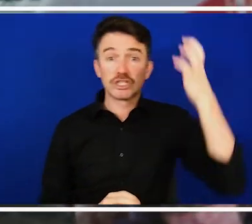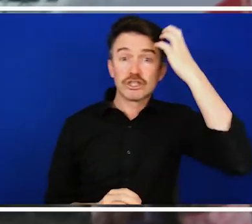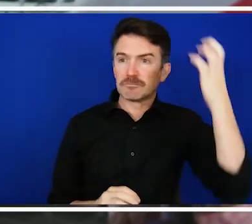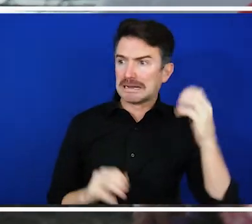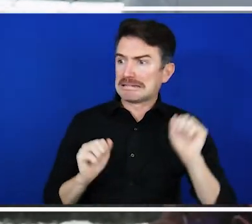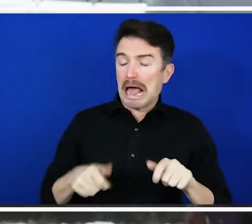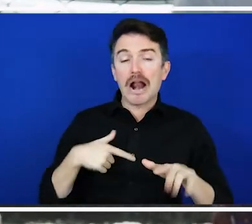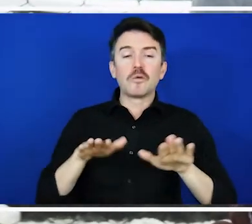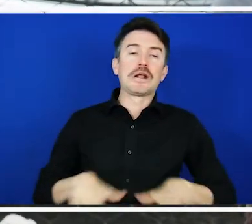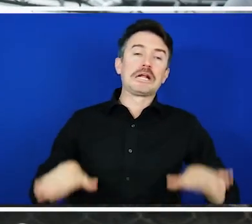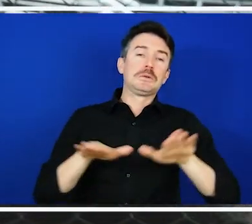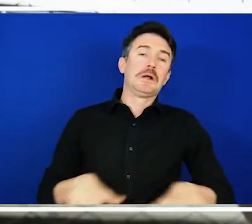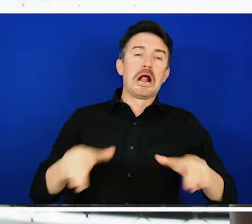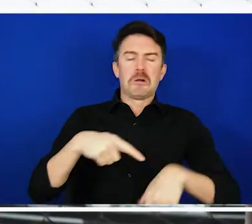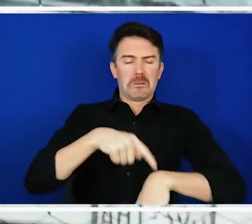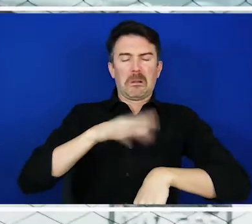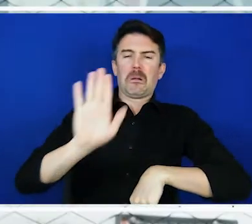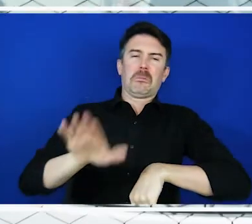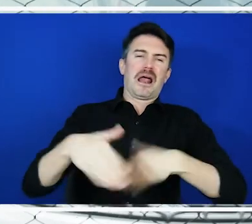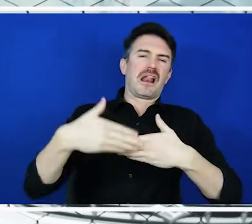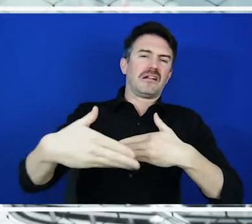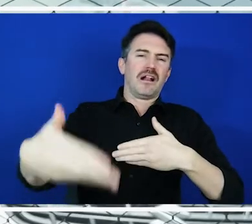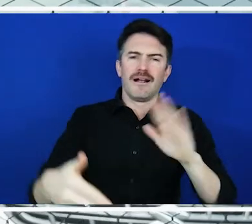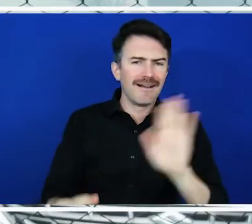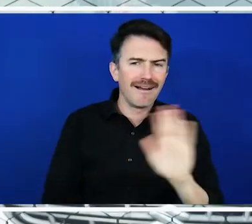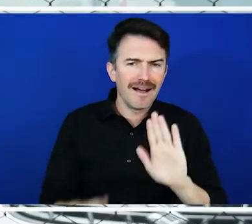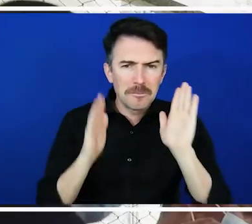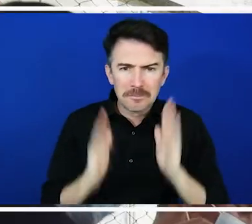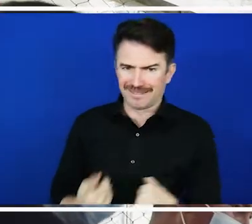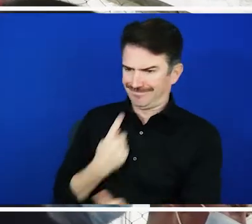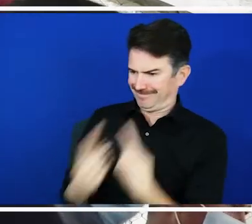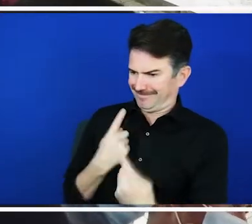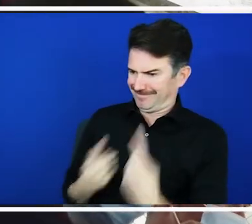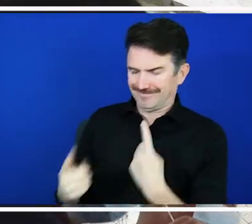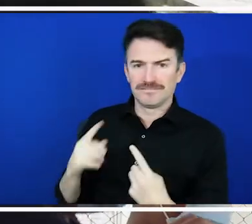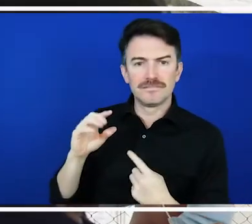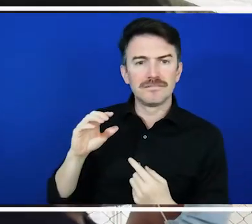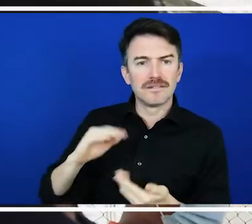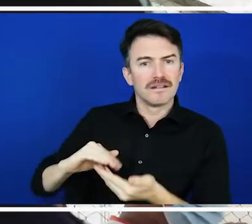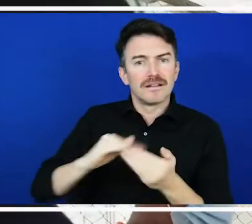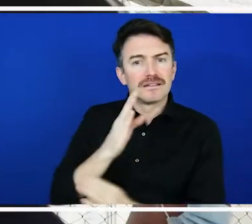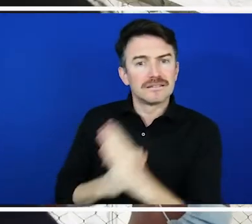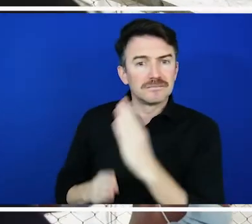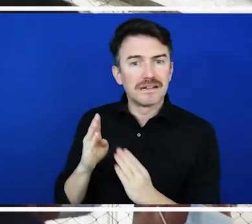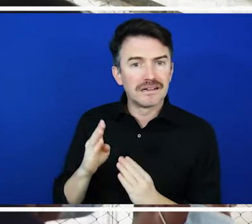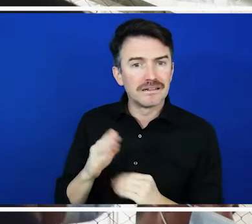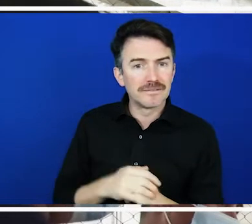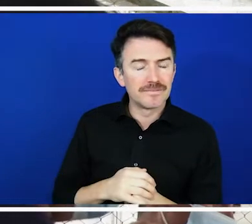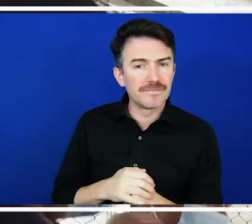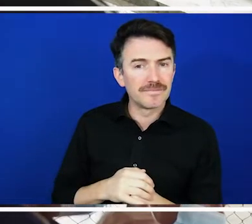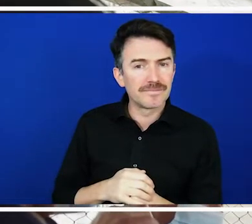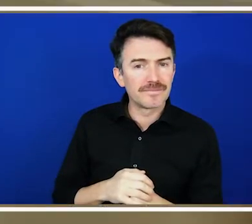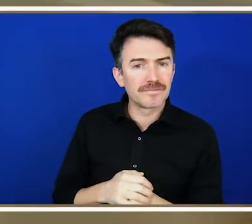Governments should not wait for organization of persons with disabilities to reach out to them. Actually, it should work the other